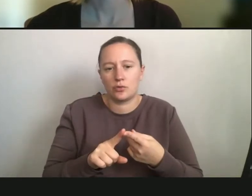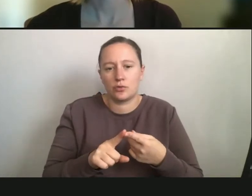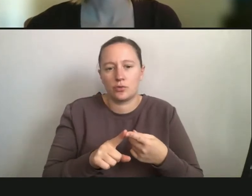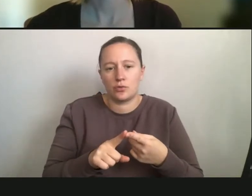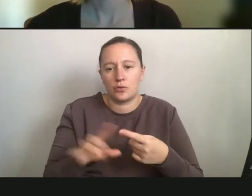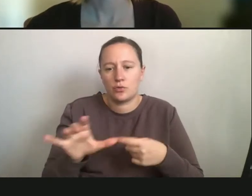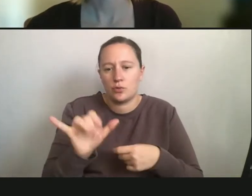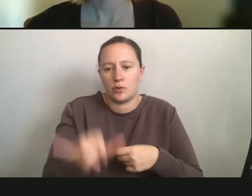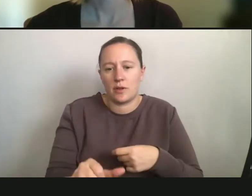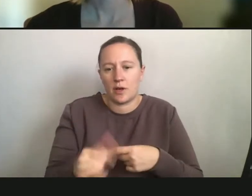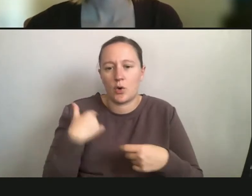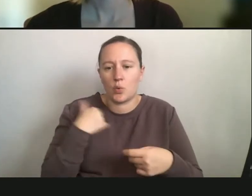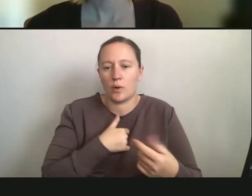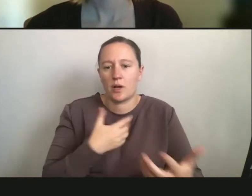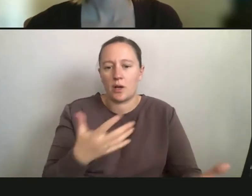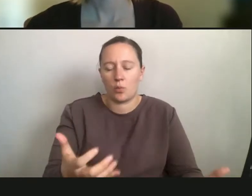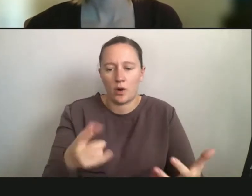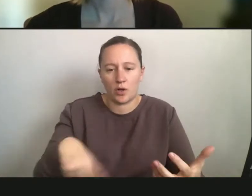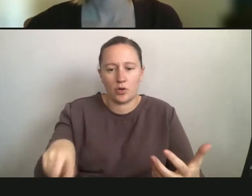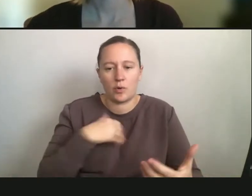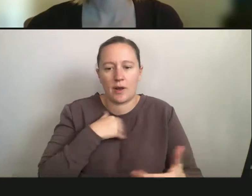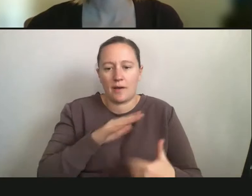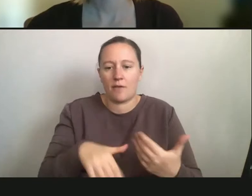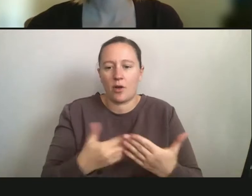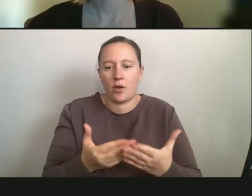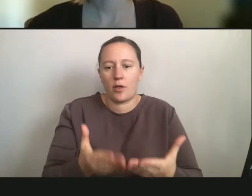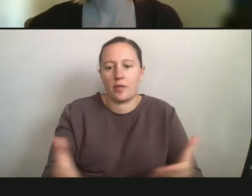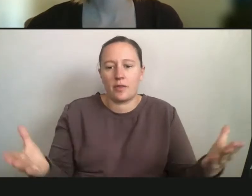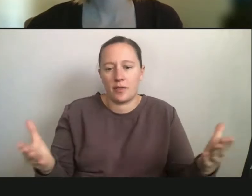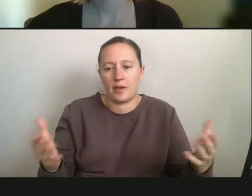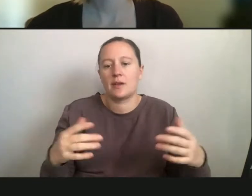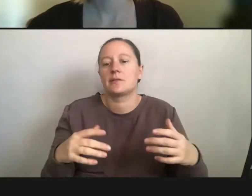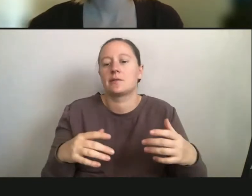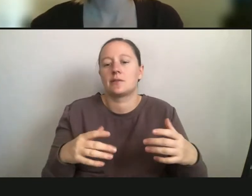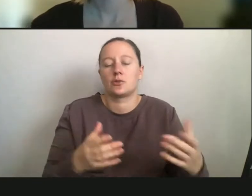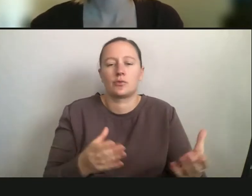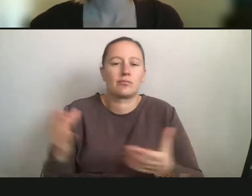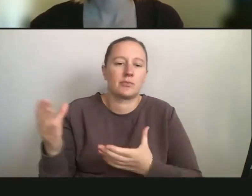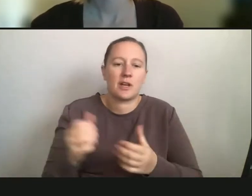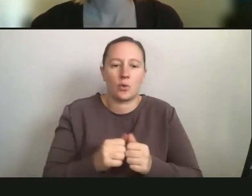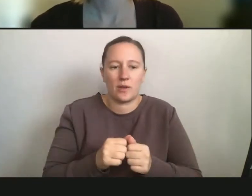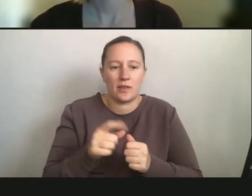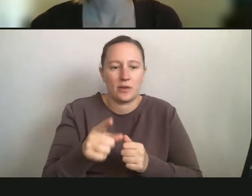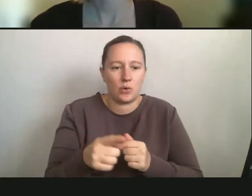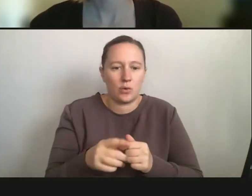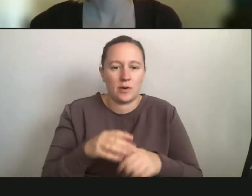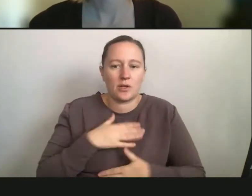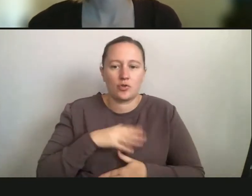have all these materials to take with you. So with that, I'll let you guys enjoy your evening. Thank you so much for joining us.